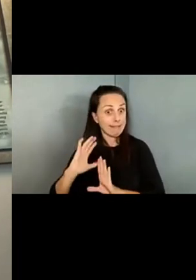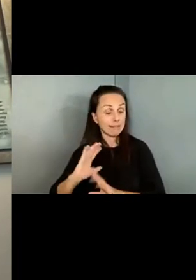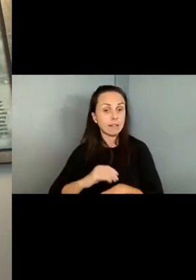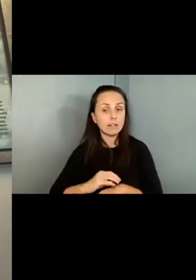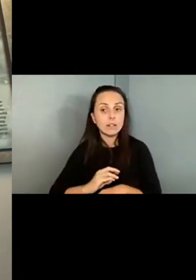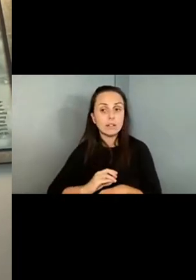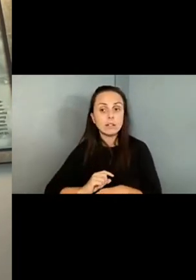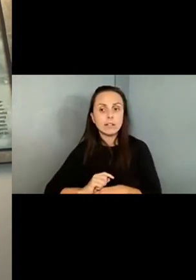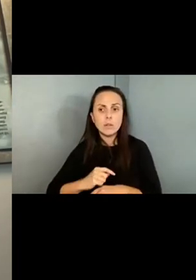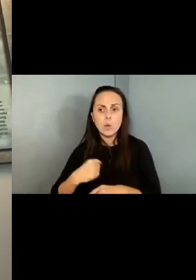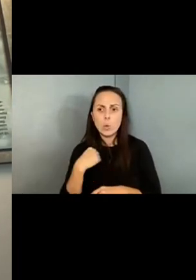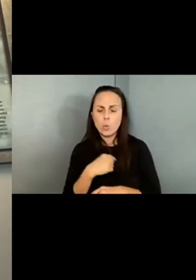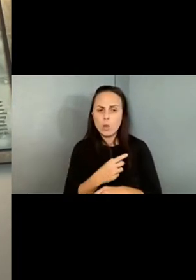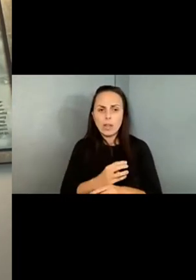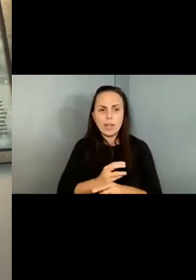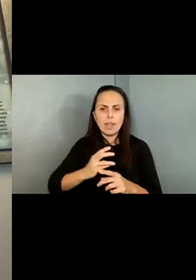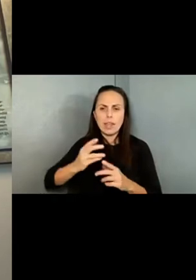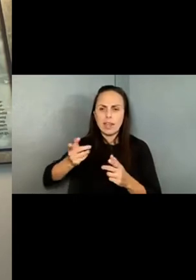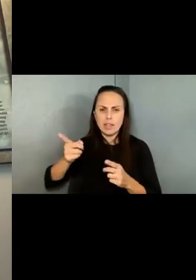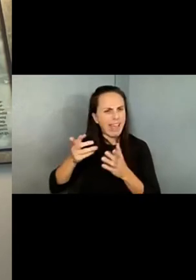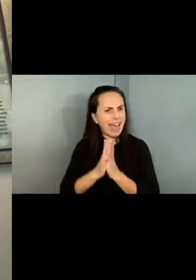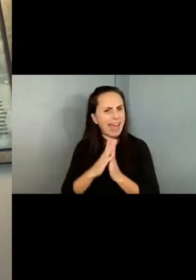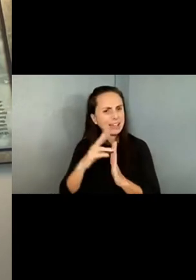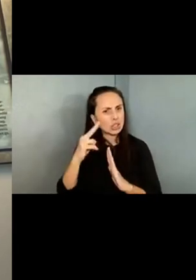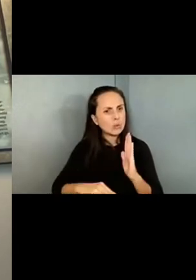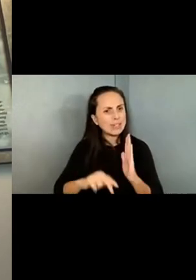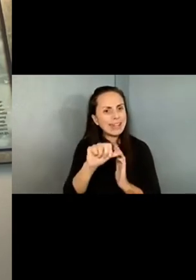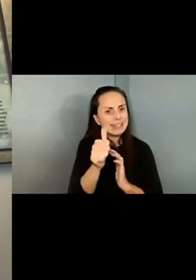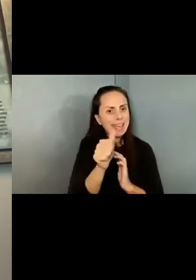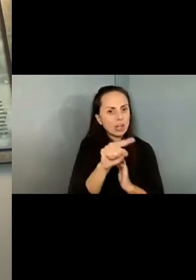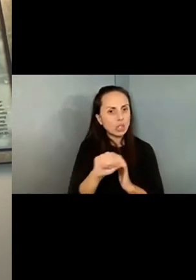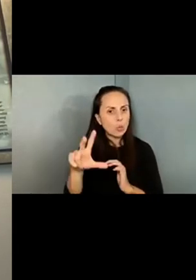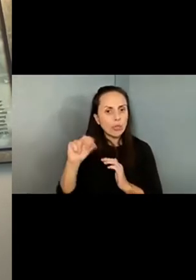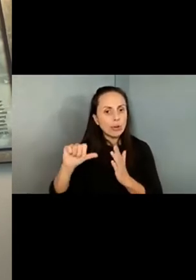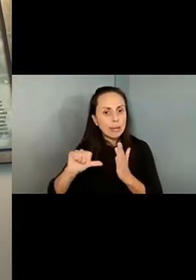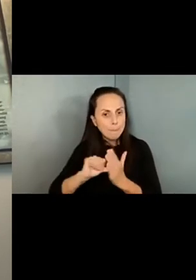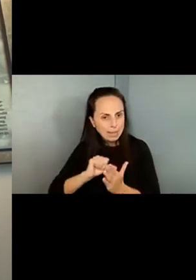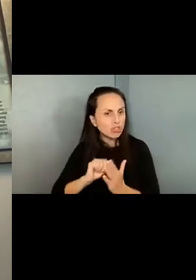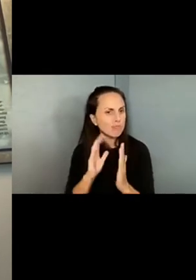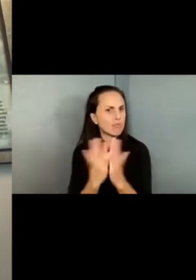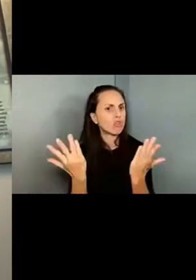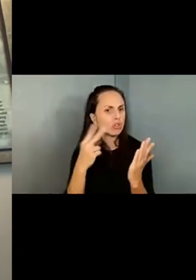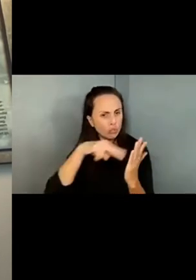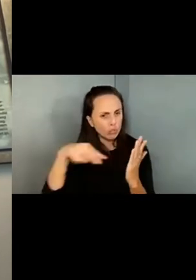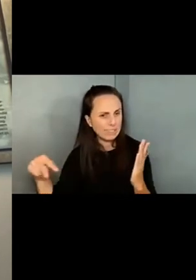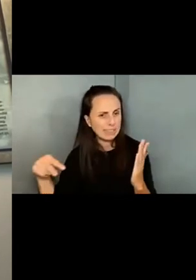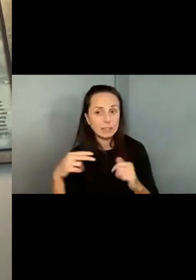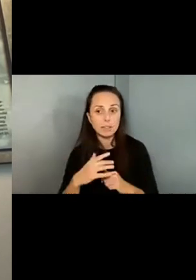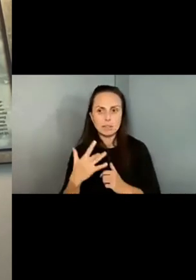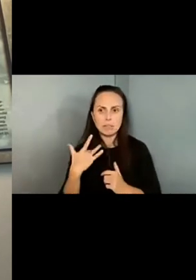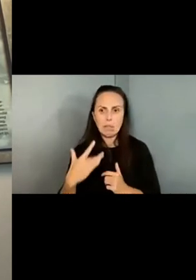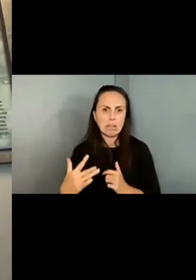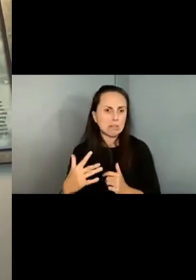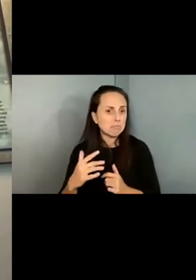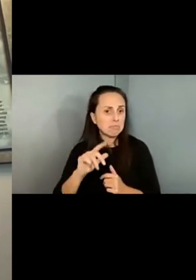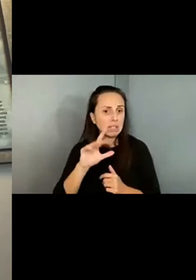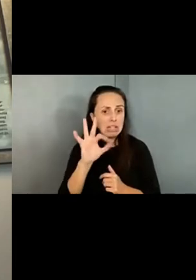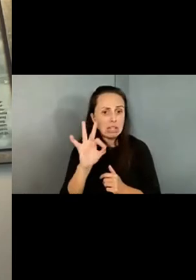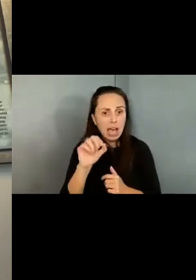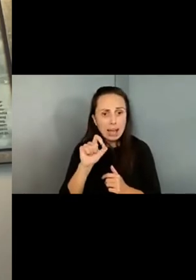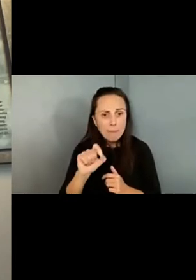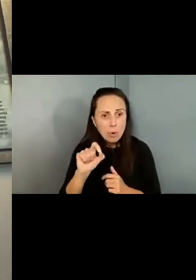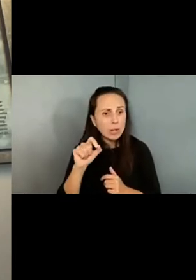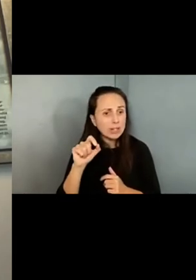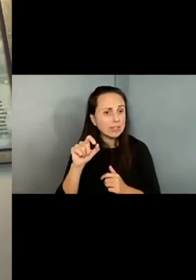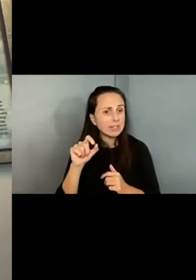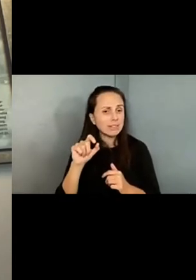and we were quite suddenly asked to read 10 to 30 pages of a novel at a time, usually in nine-point print or